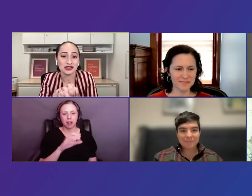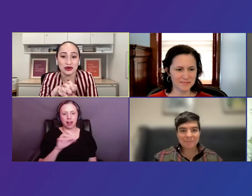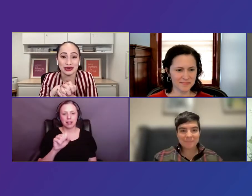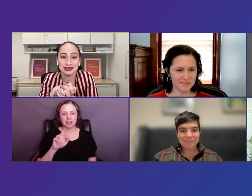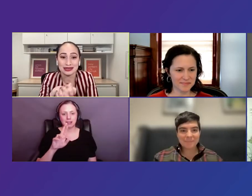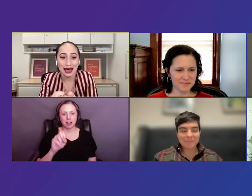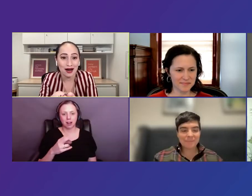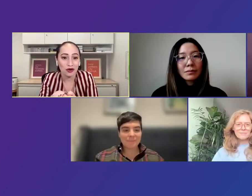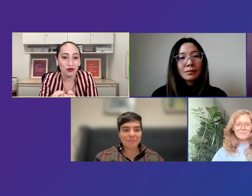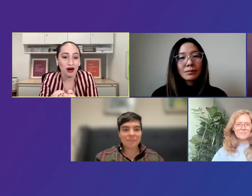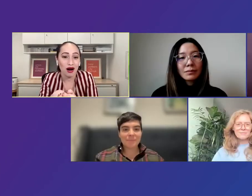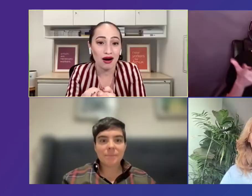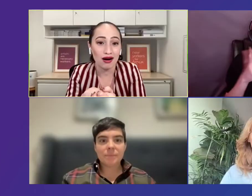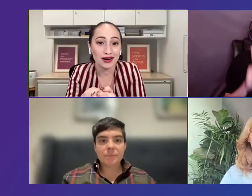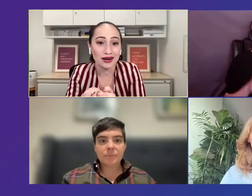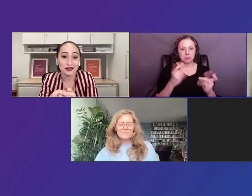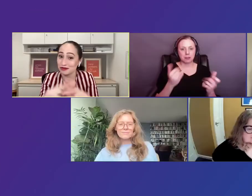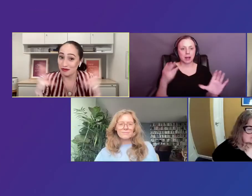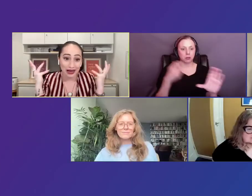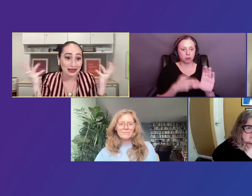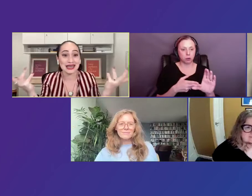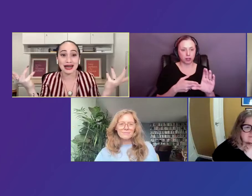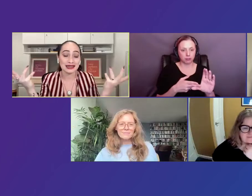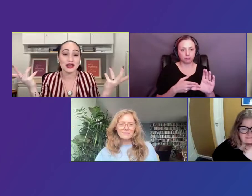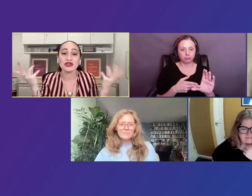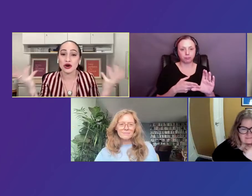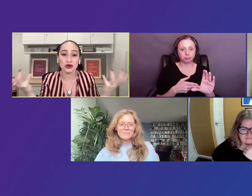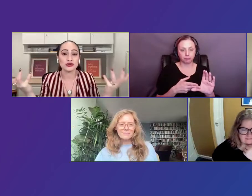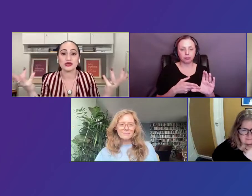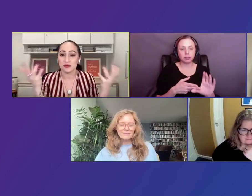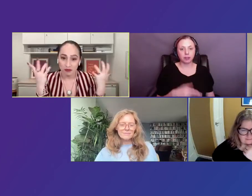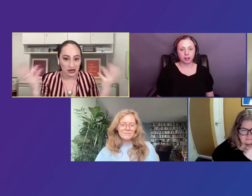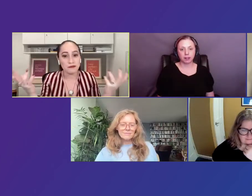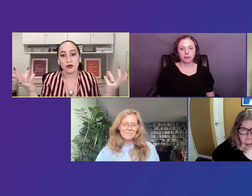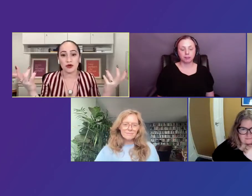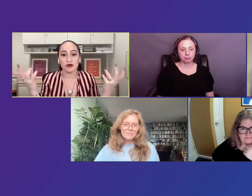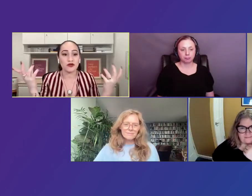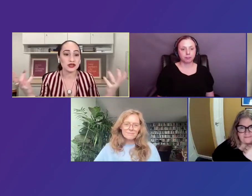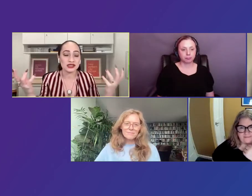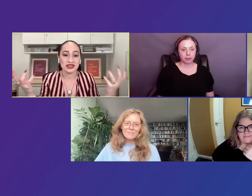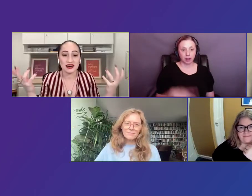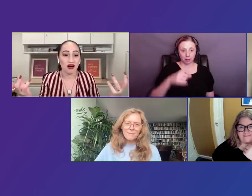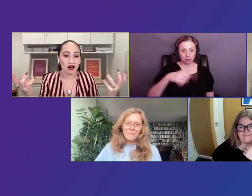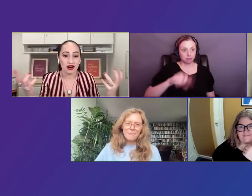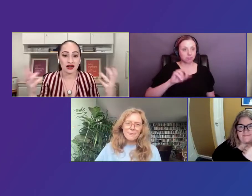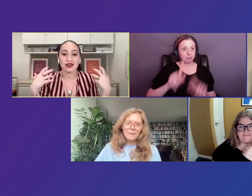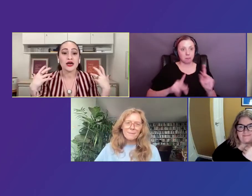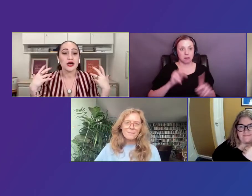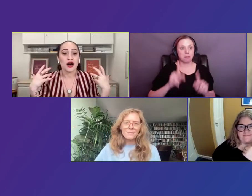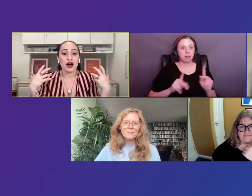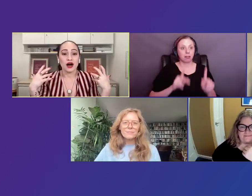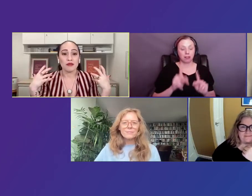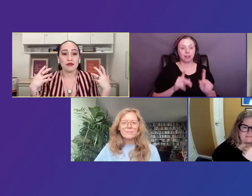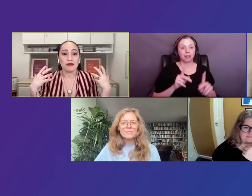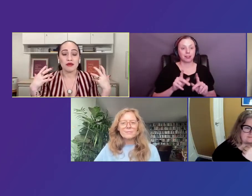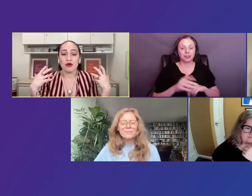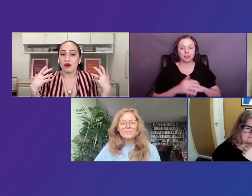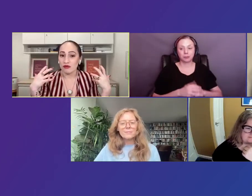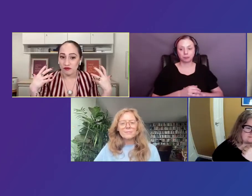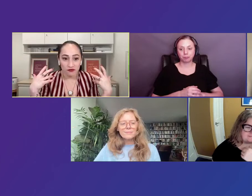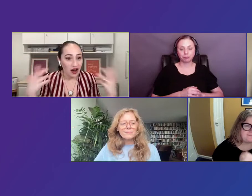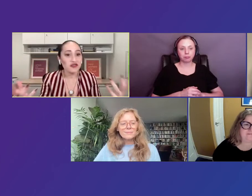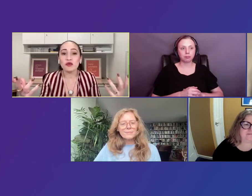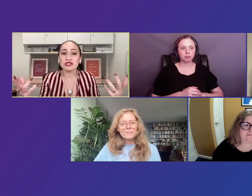that are going to join us now are exactly those people, folks that are